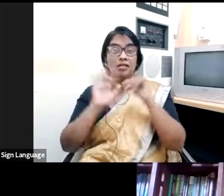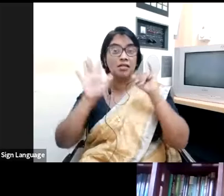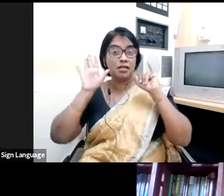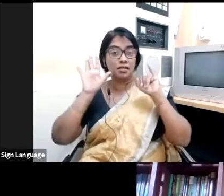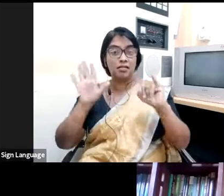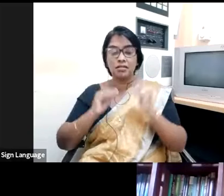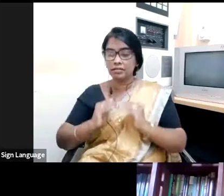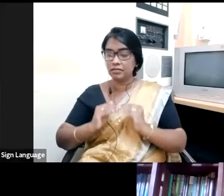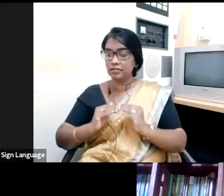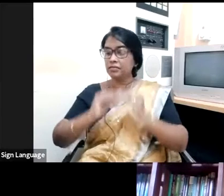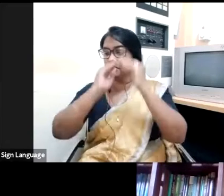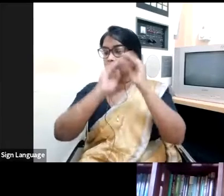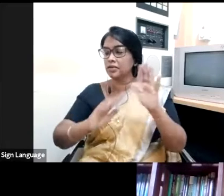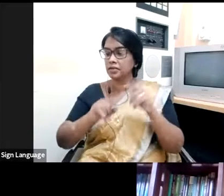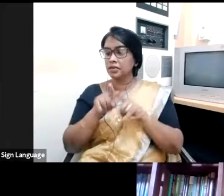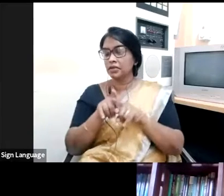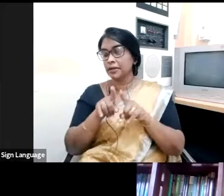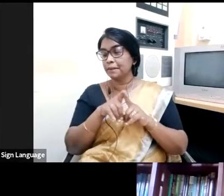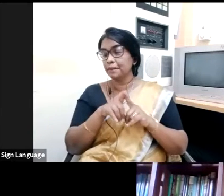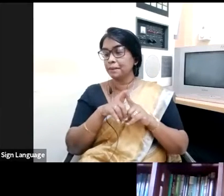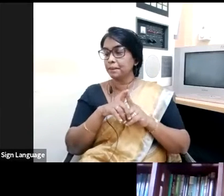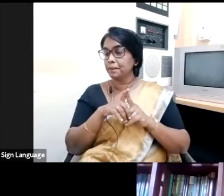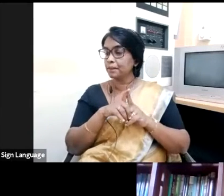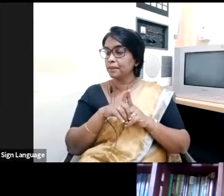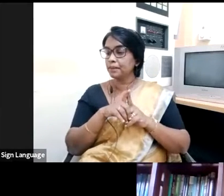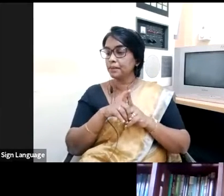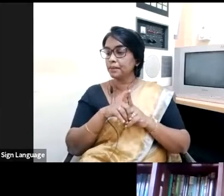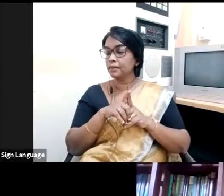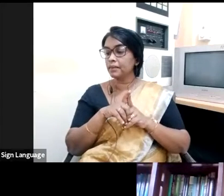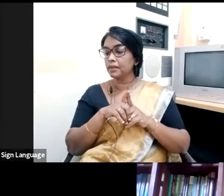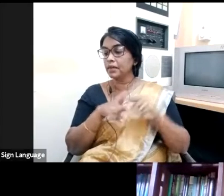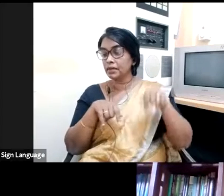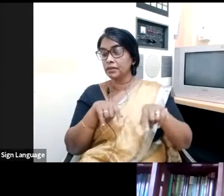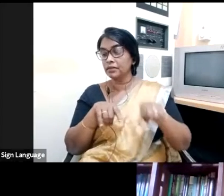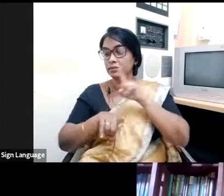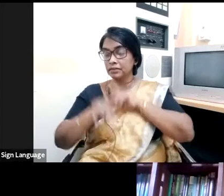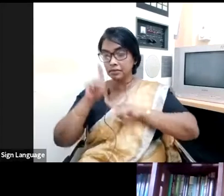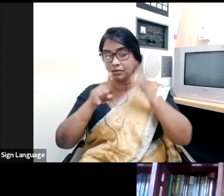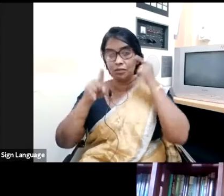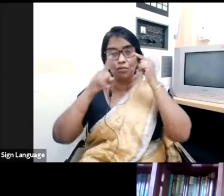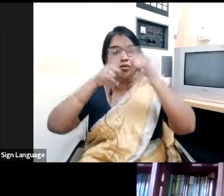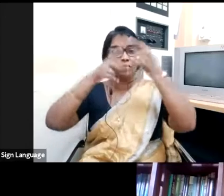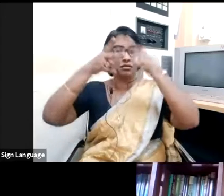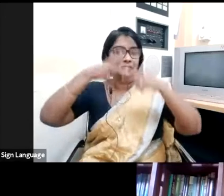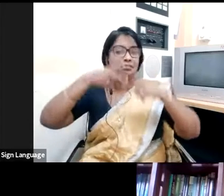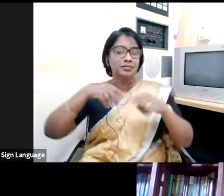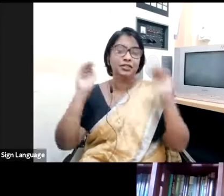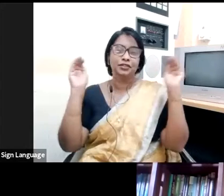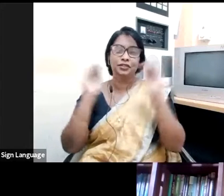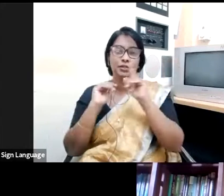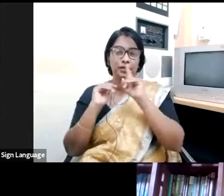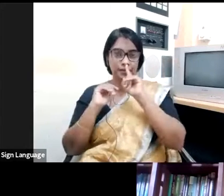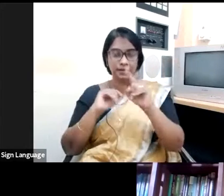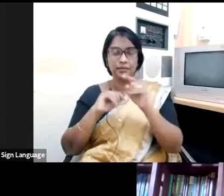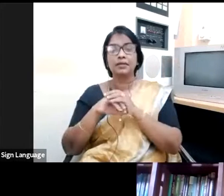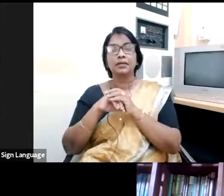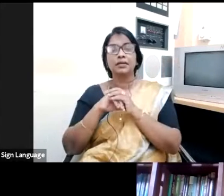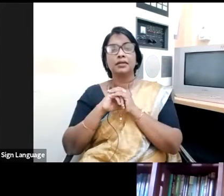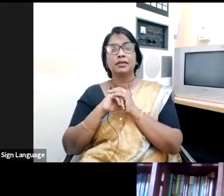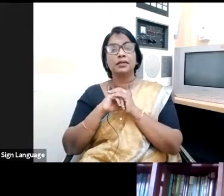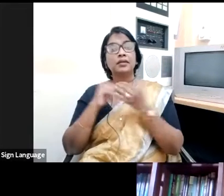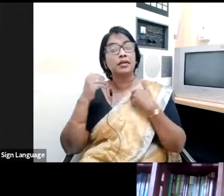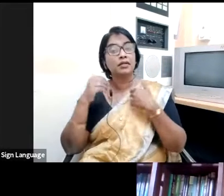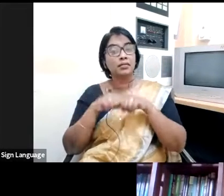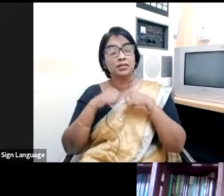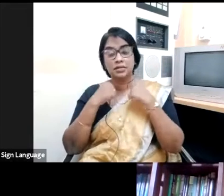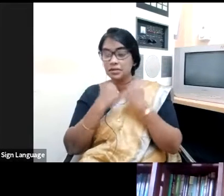to only talk about few things that we are doing, 1 or 2 things that we are doing in the company.